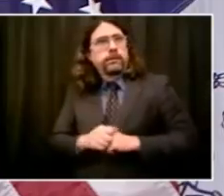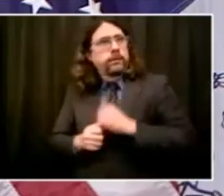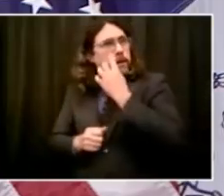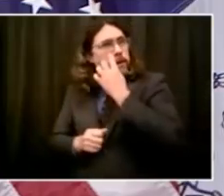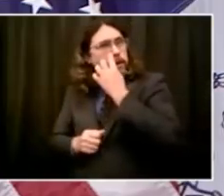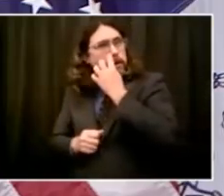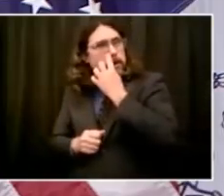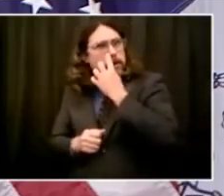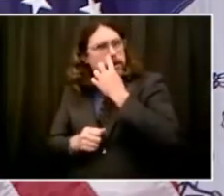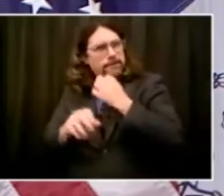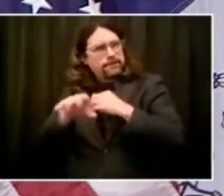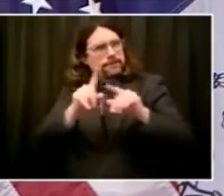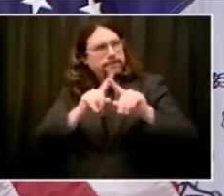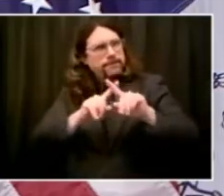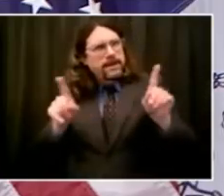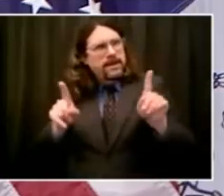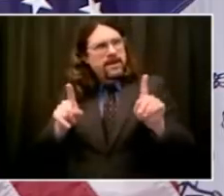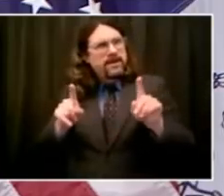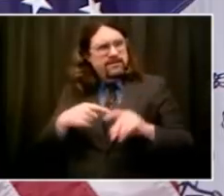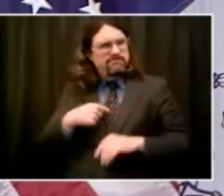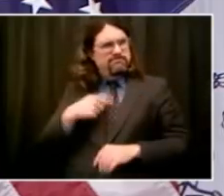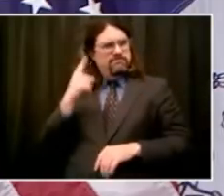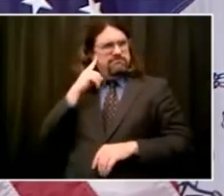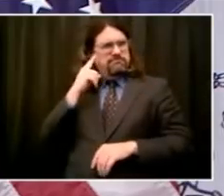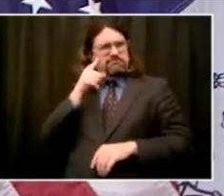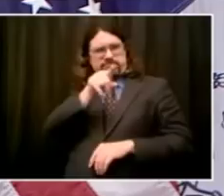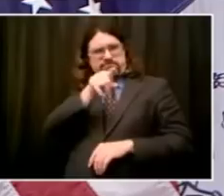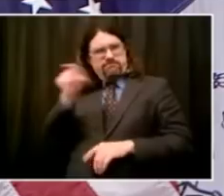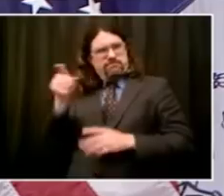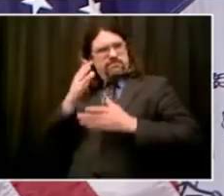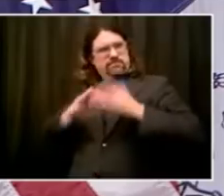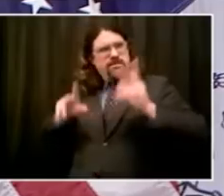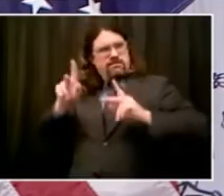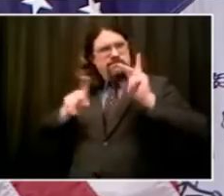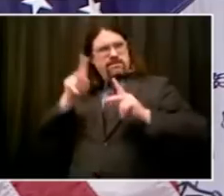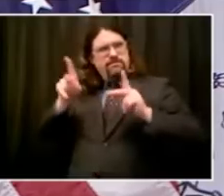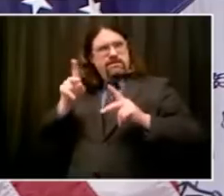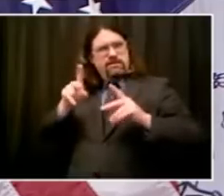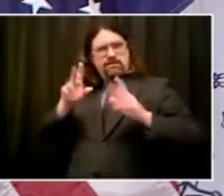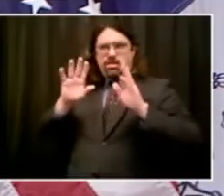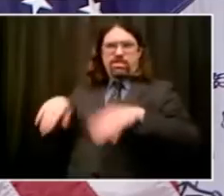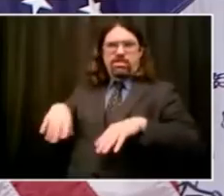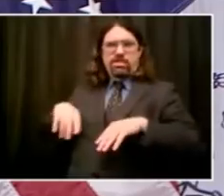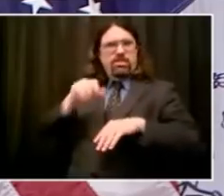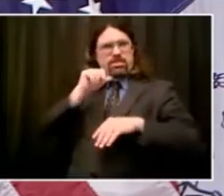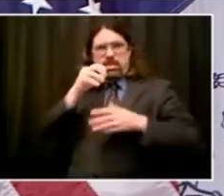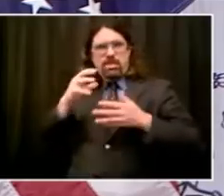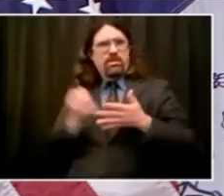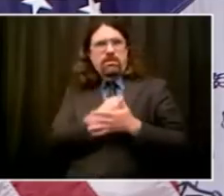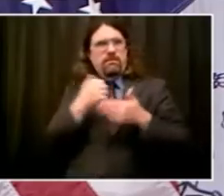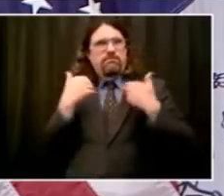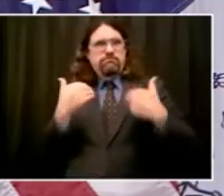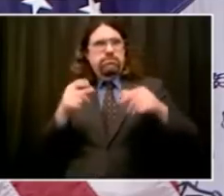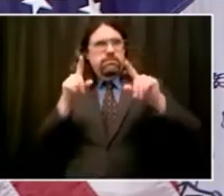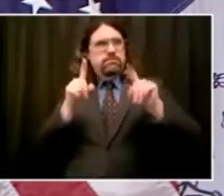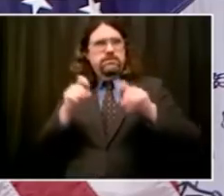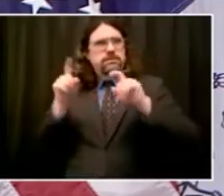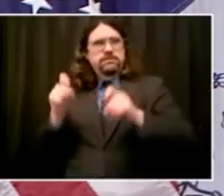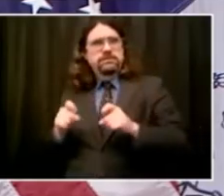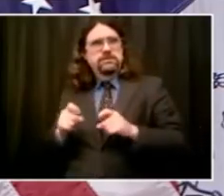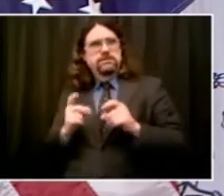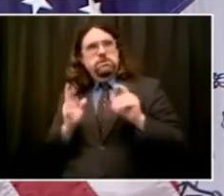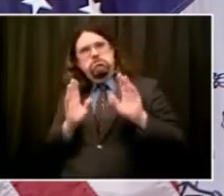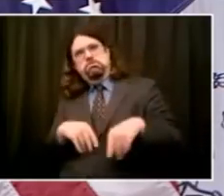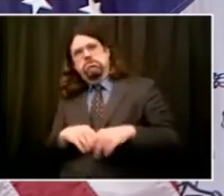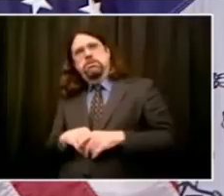serologically. And I wondered if Dr. Barbeau specifically could speak to what the current guidance on testing is. Should everyone, including those who